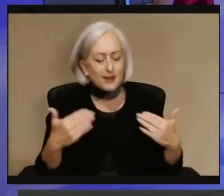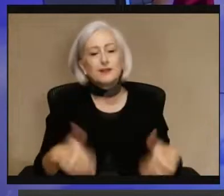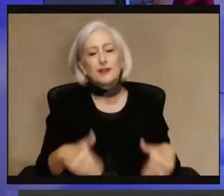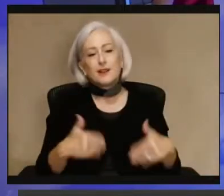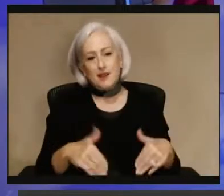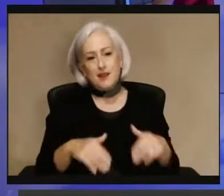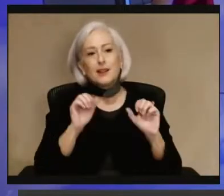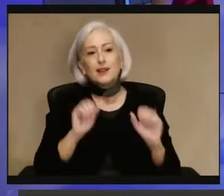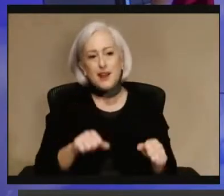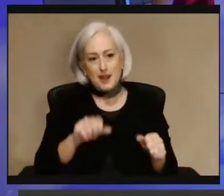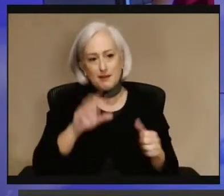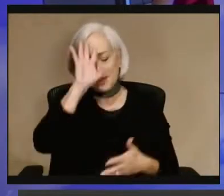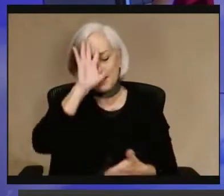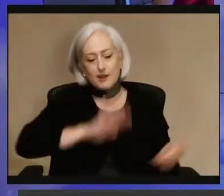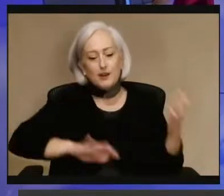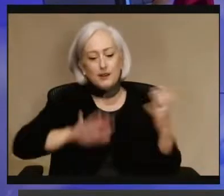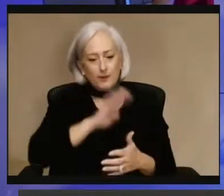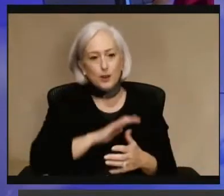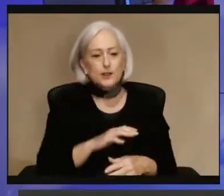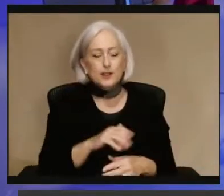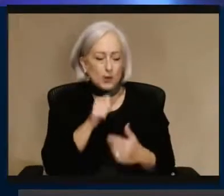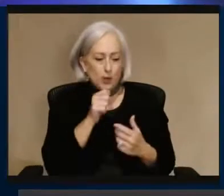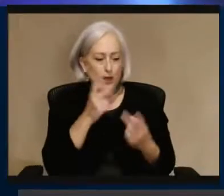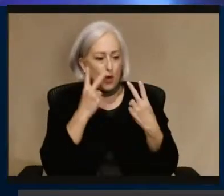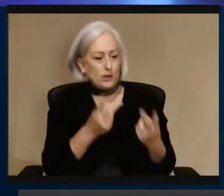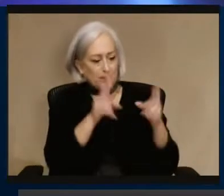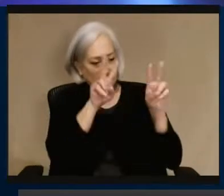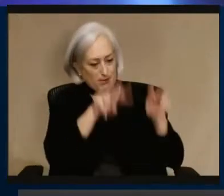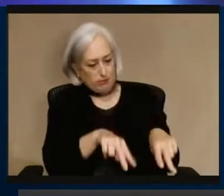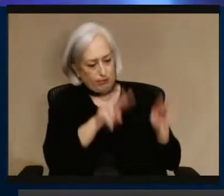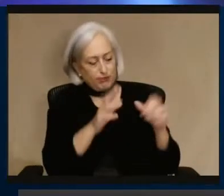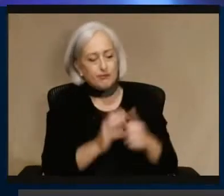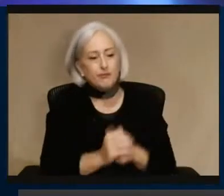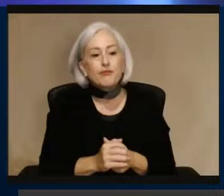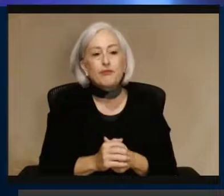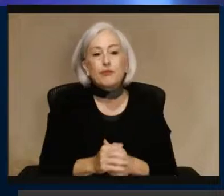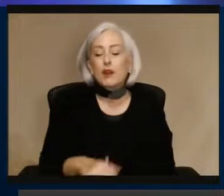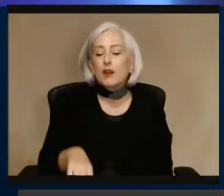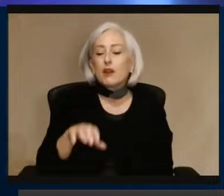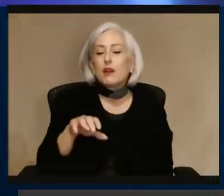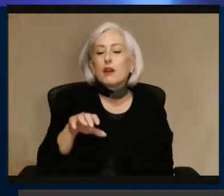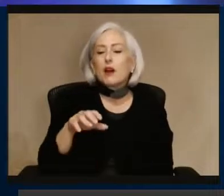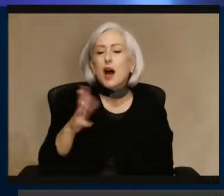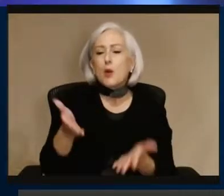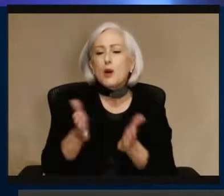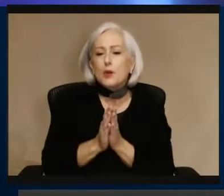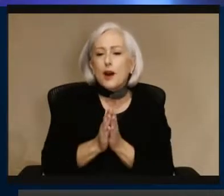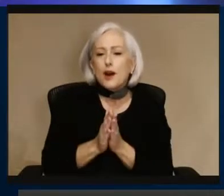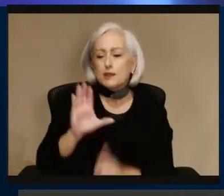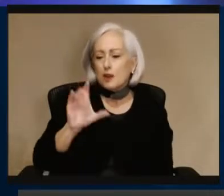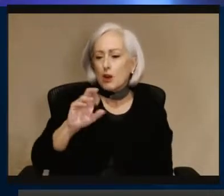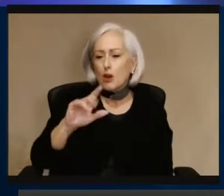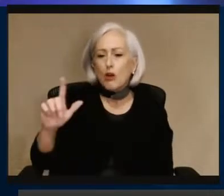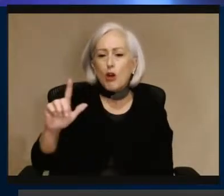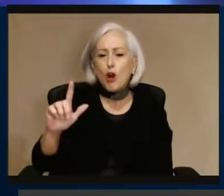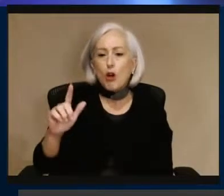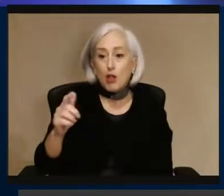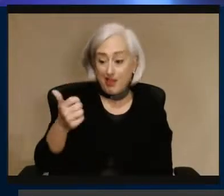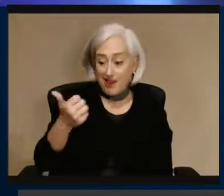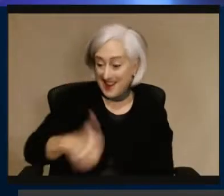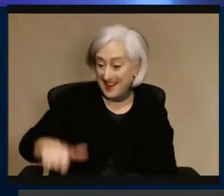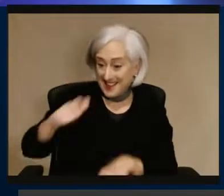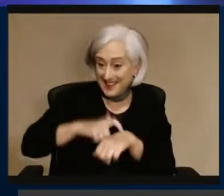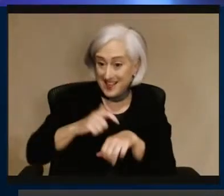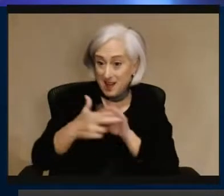see. Yeah. I want to ask the Spechts, what type of mental illness did Carl have? I mean, what did they ever diagnose him with something? Was